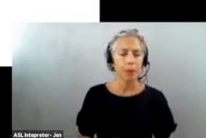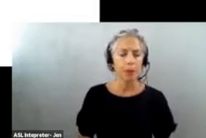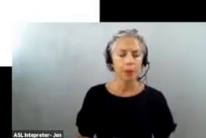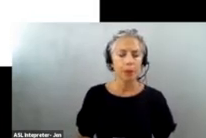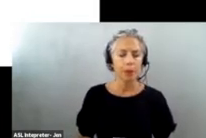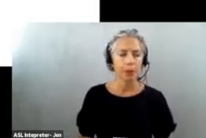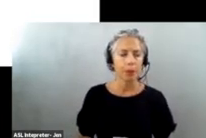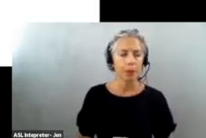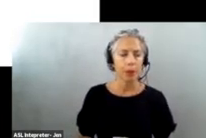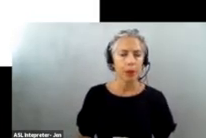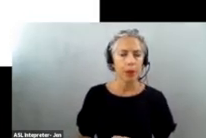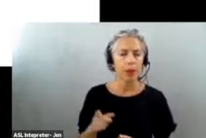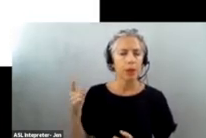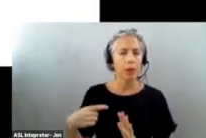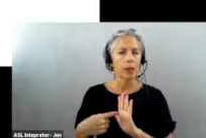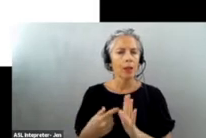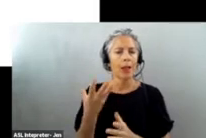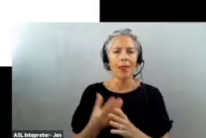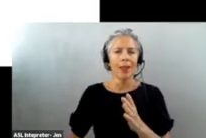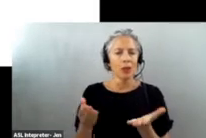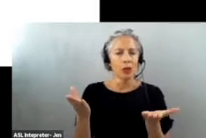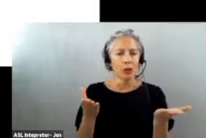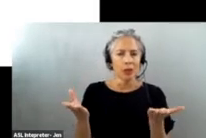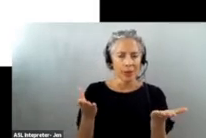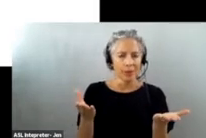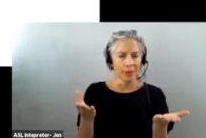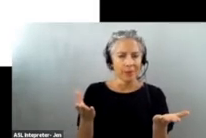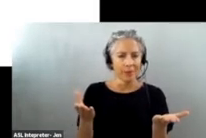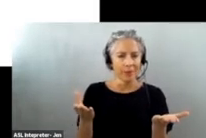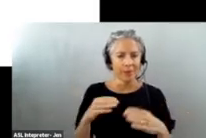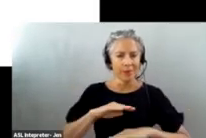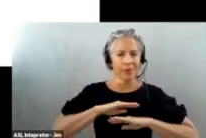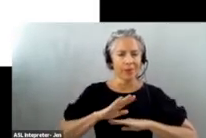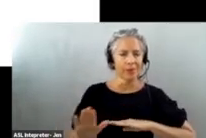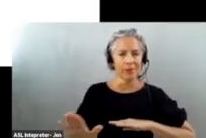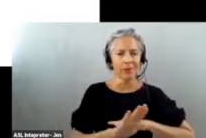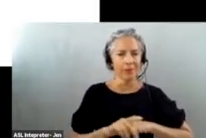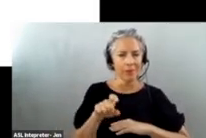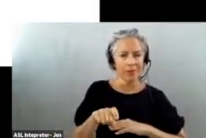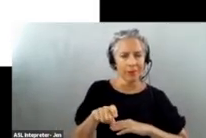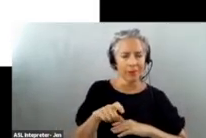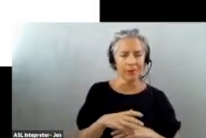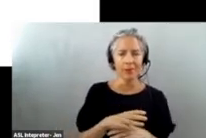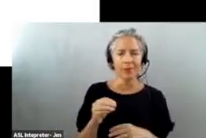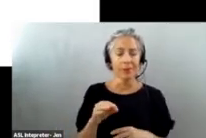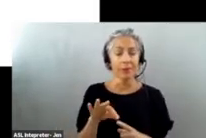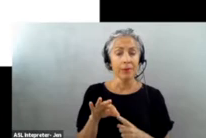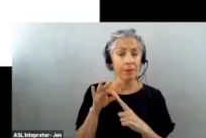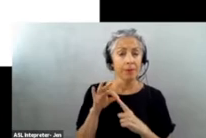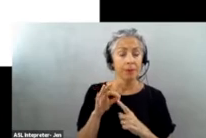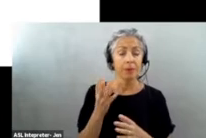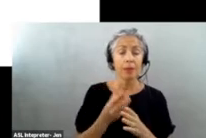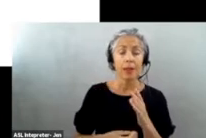Anthony also showed you the lack of services which meeting their specific needs, and in particularly there is a